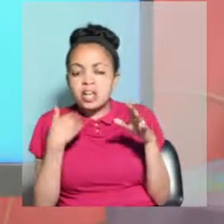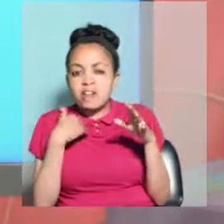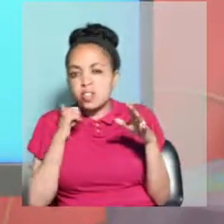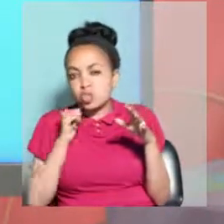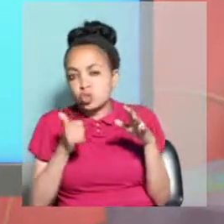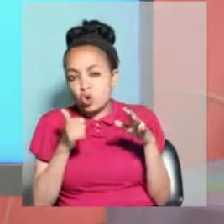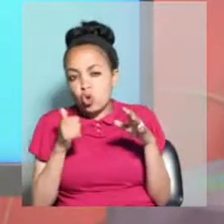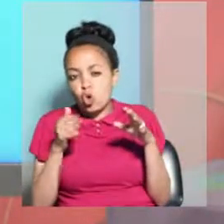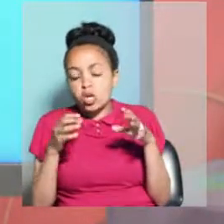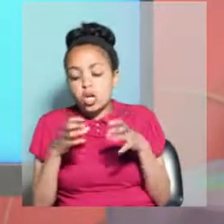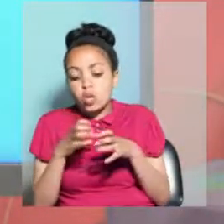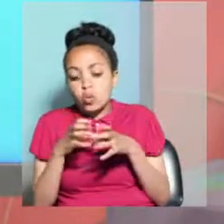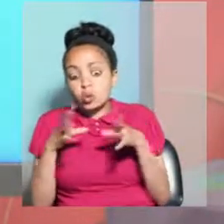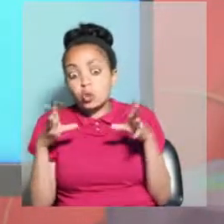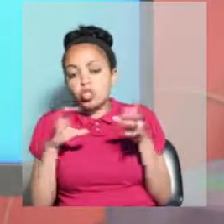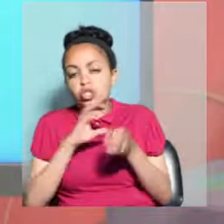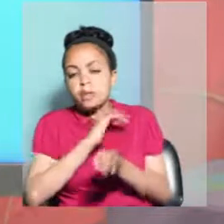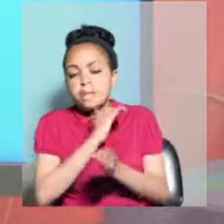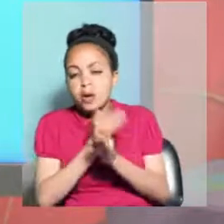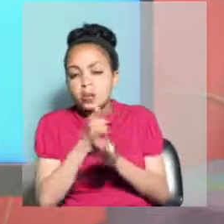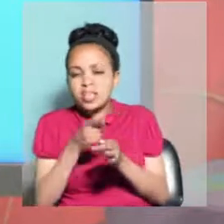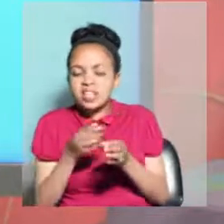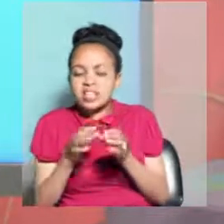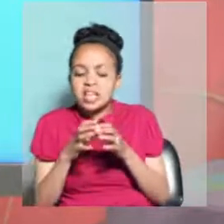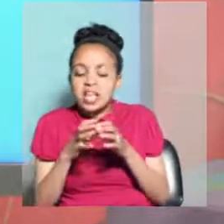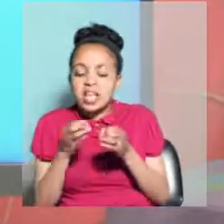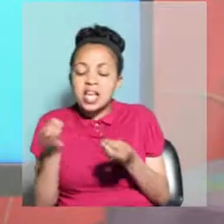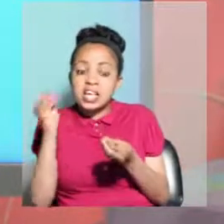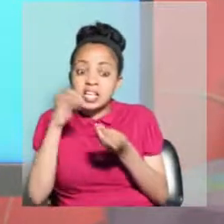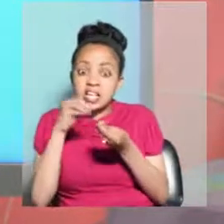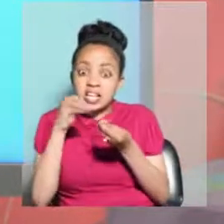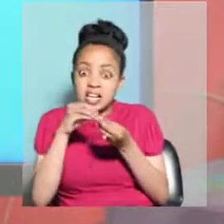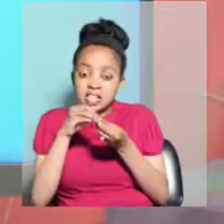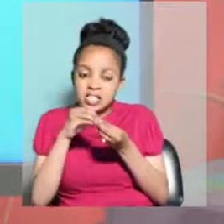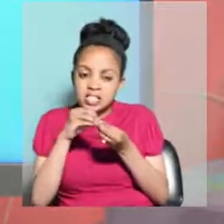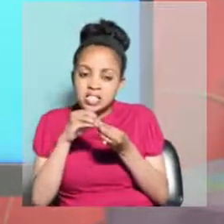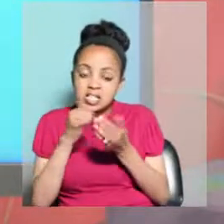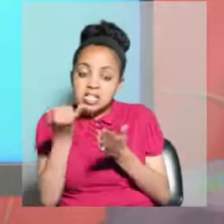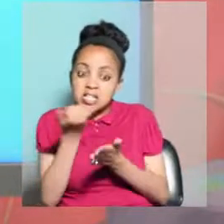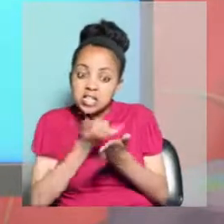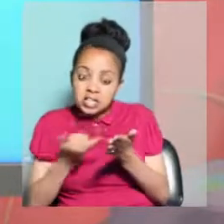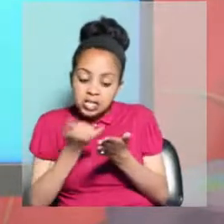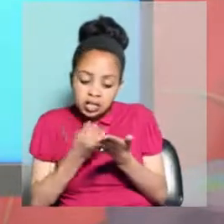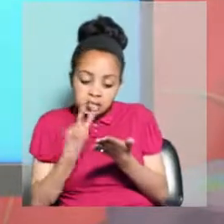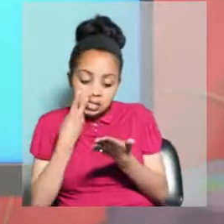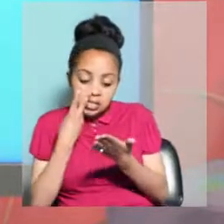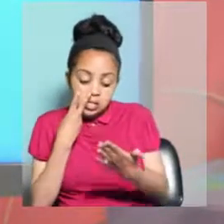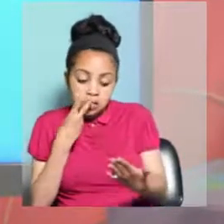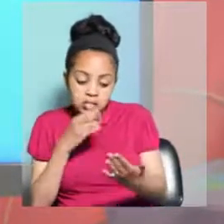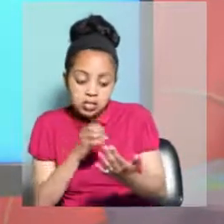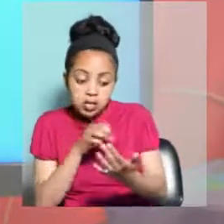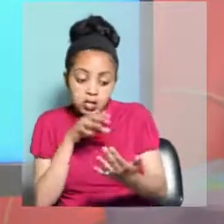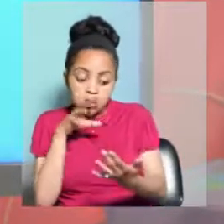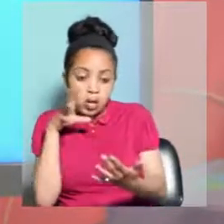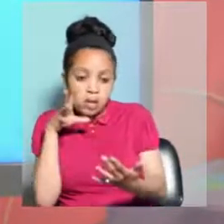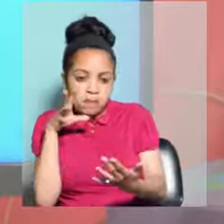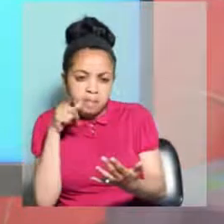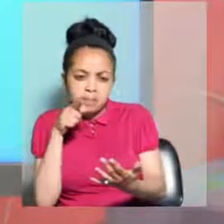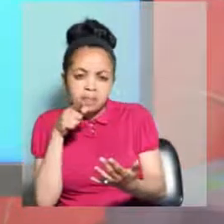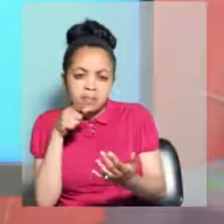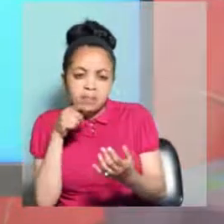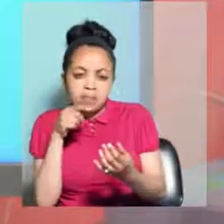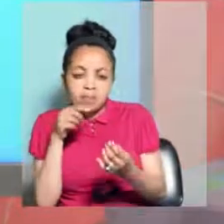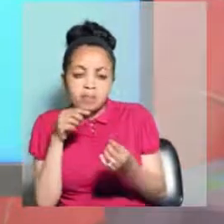own low resolution power that can increase the size of a specimen that you observe from somewhere it is